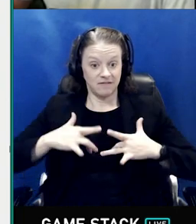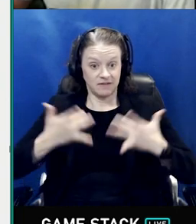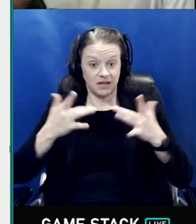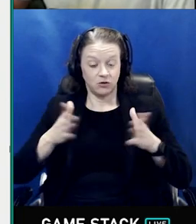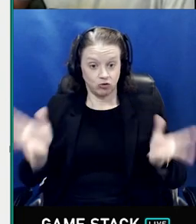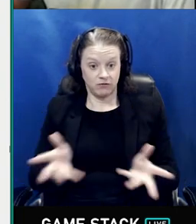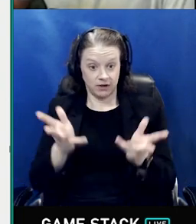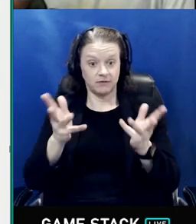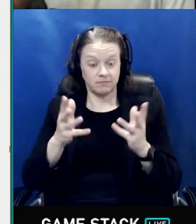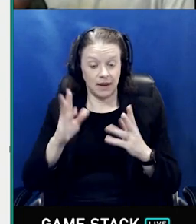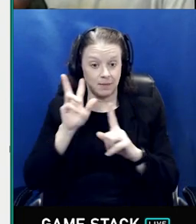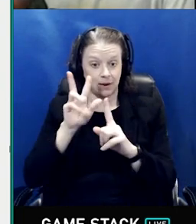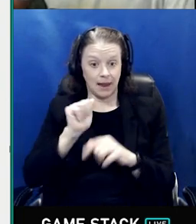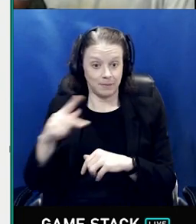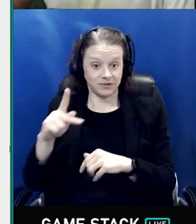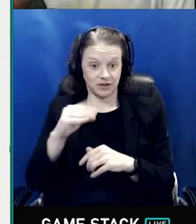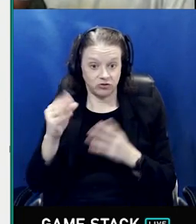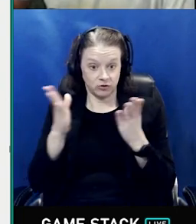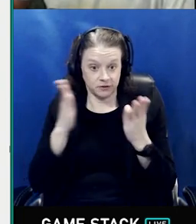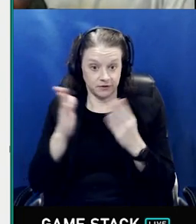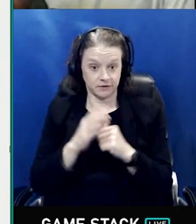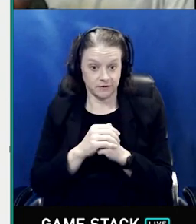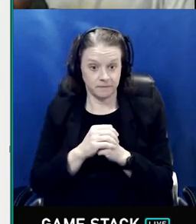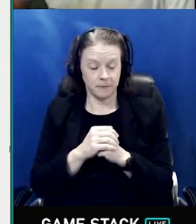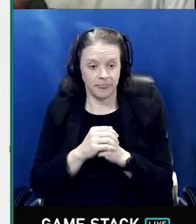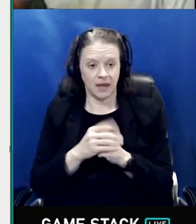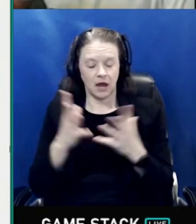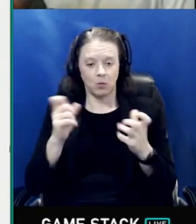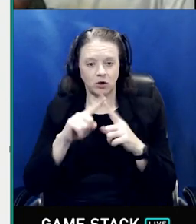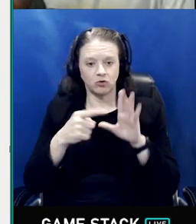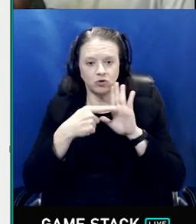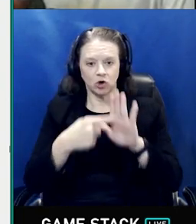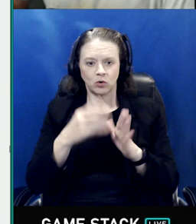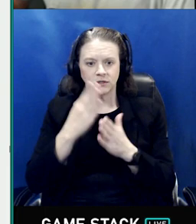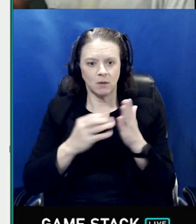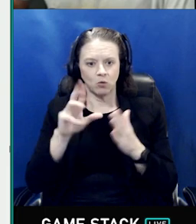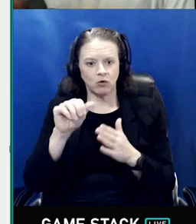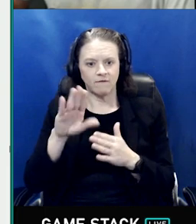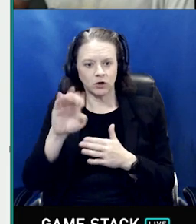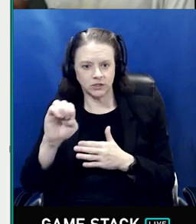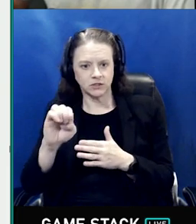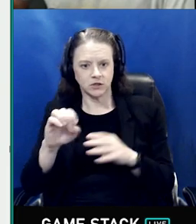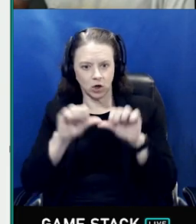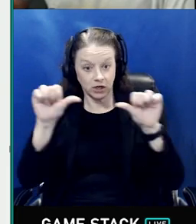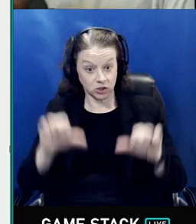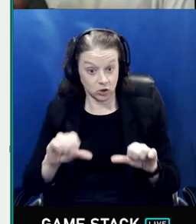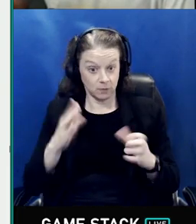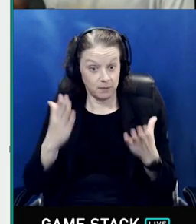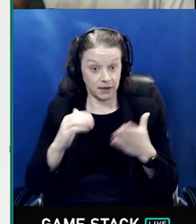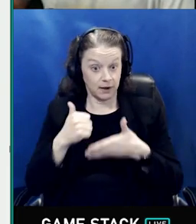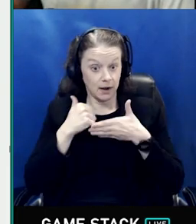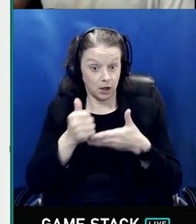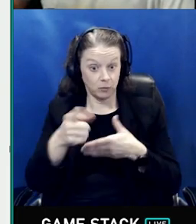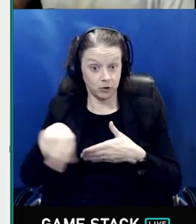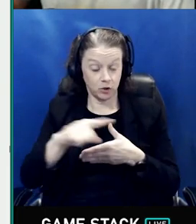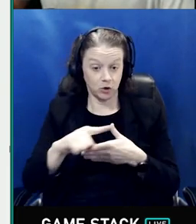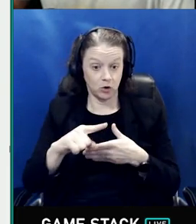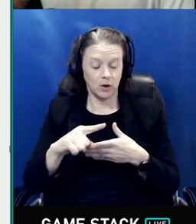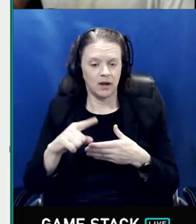So I wanted to share some specific reference architectures that may be helpful to you and think about how you can use Cosmos DB in your